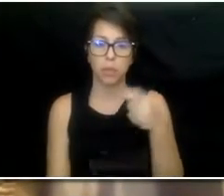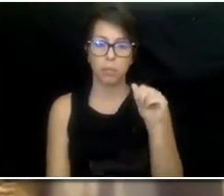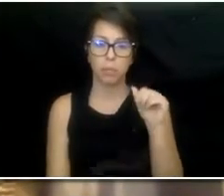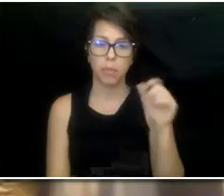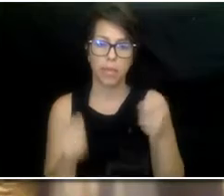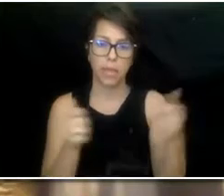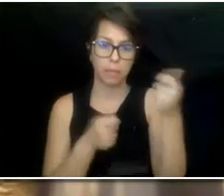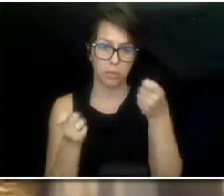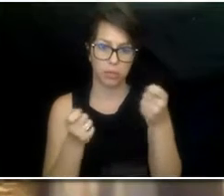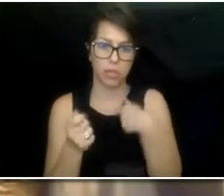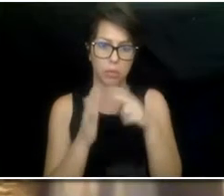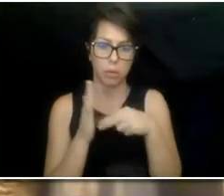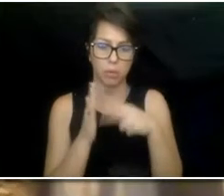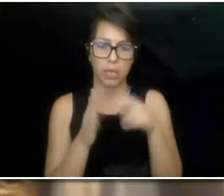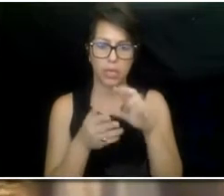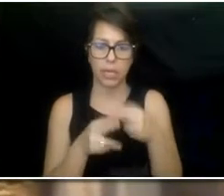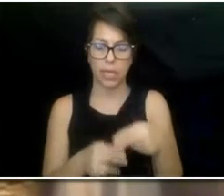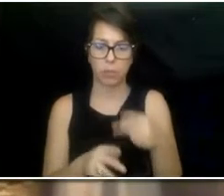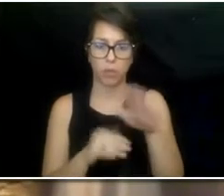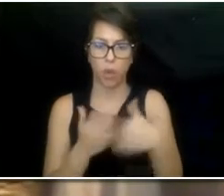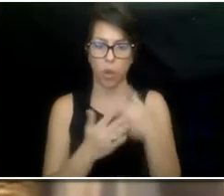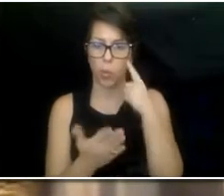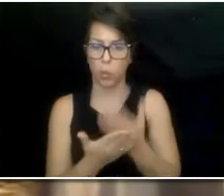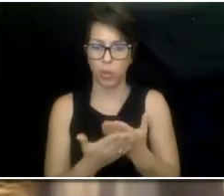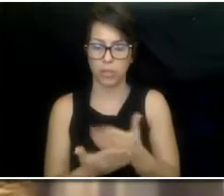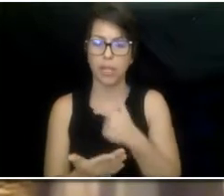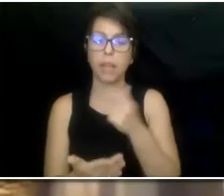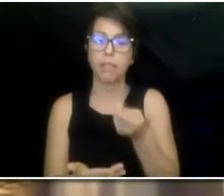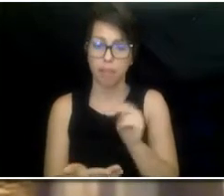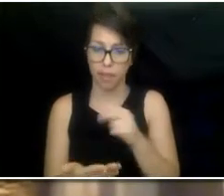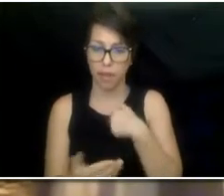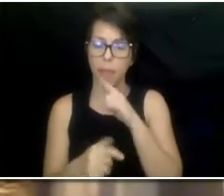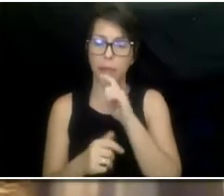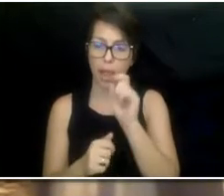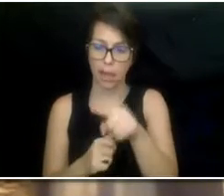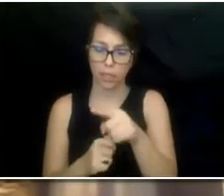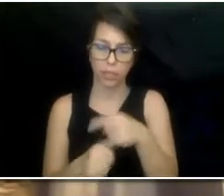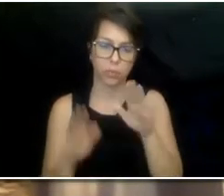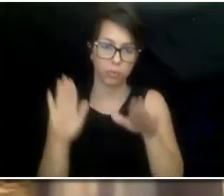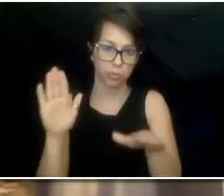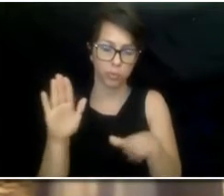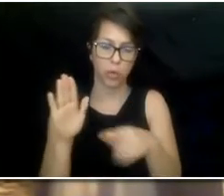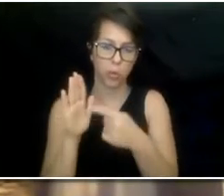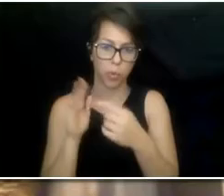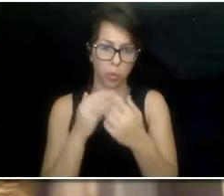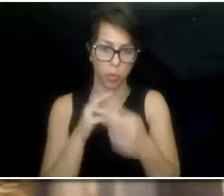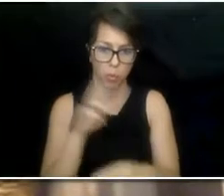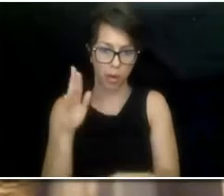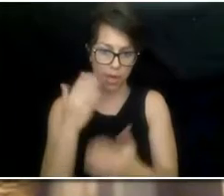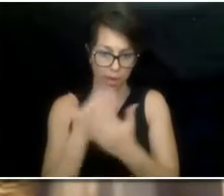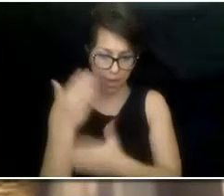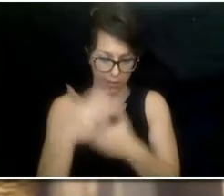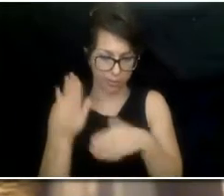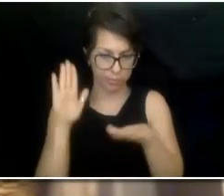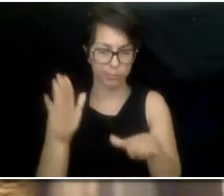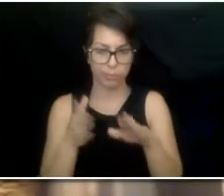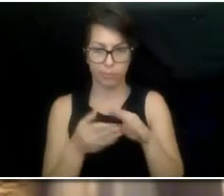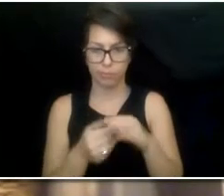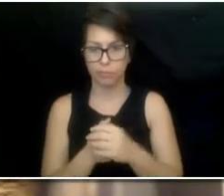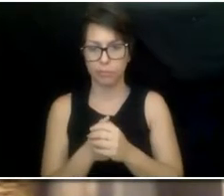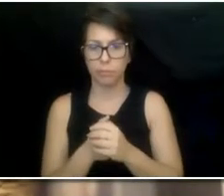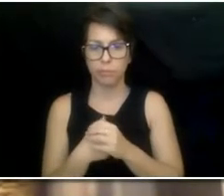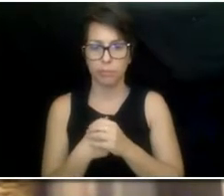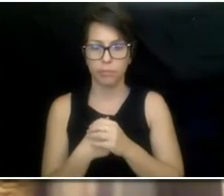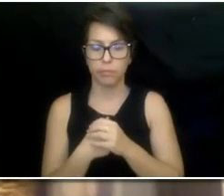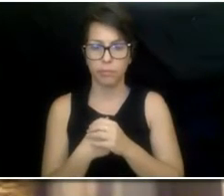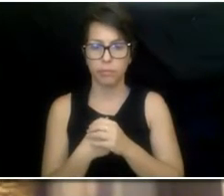violence or nbb Deputy Commissioner and general counsel is dank also from nbv deputy chief